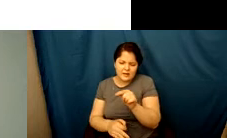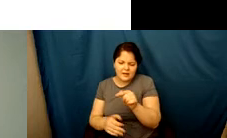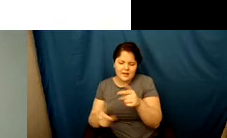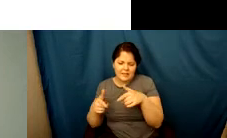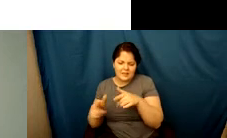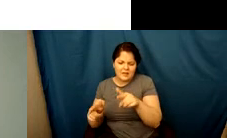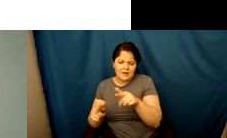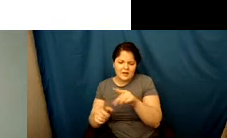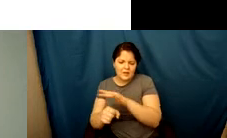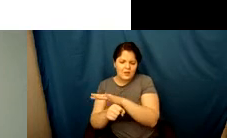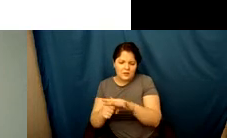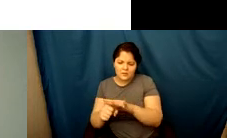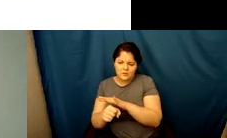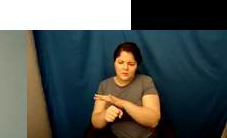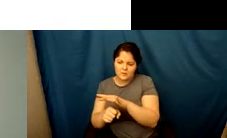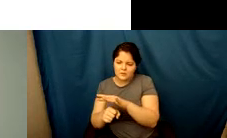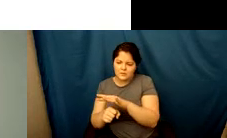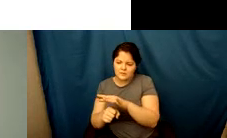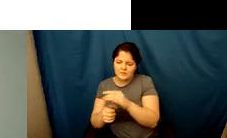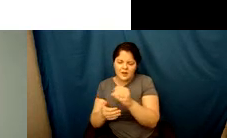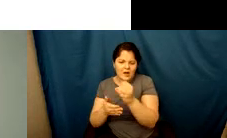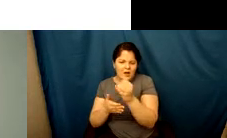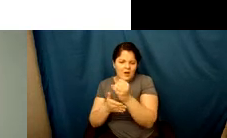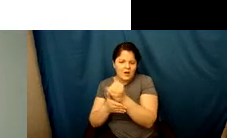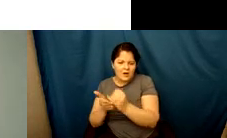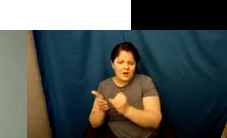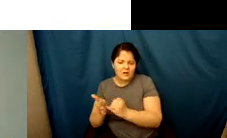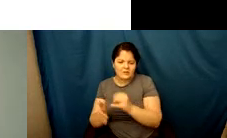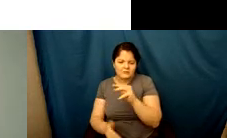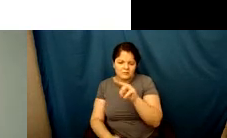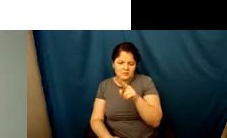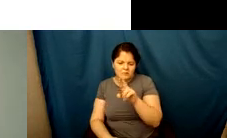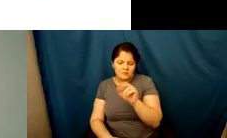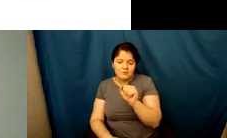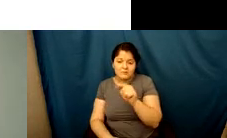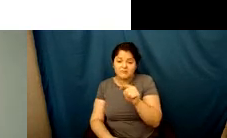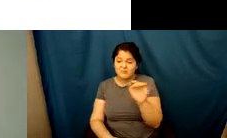localized accents, art murals like South Hills Junction?